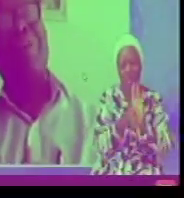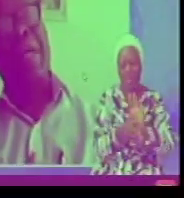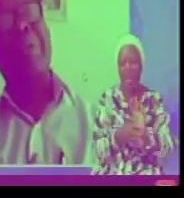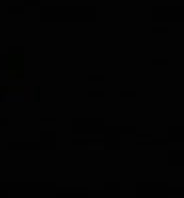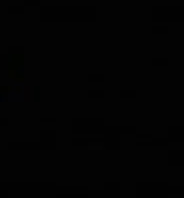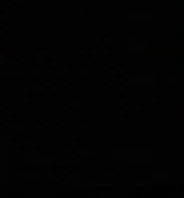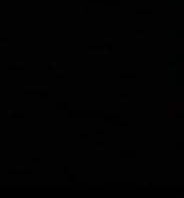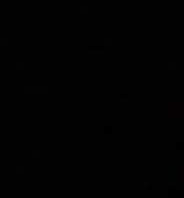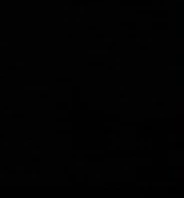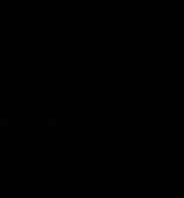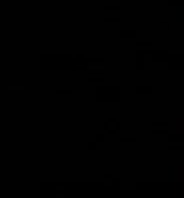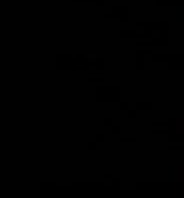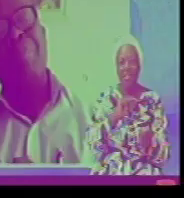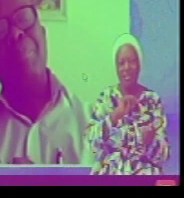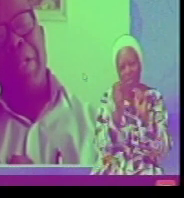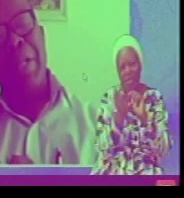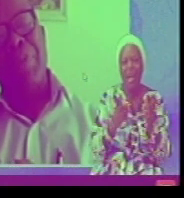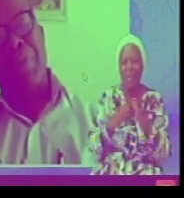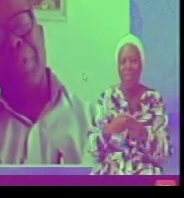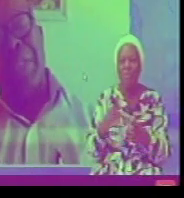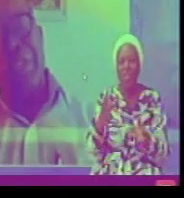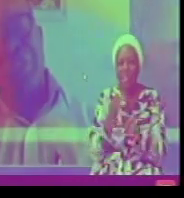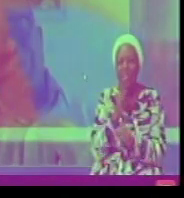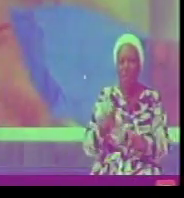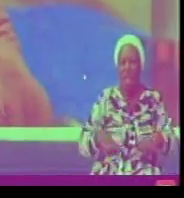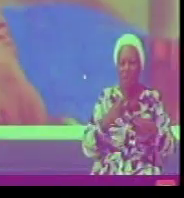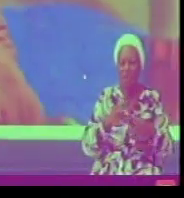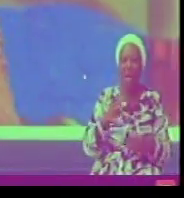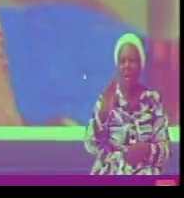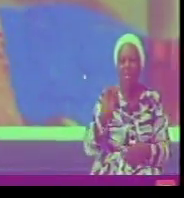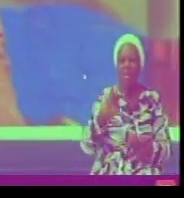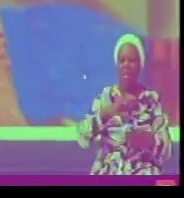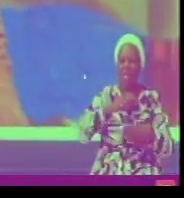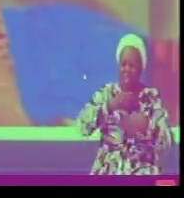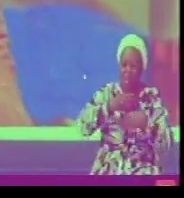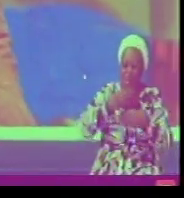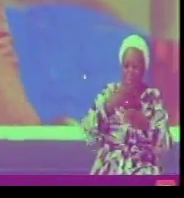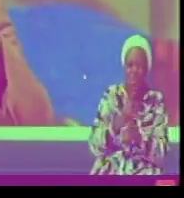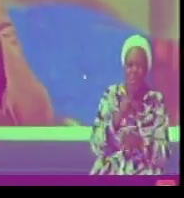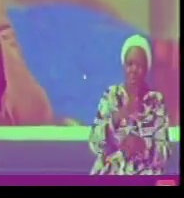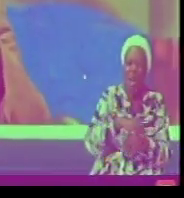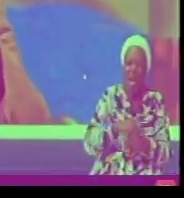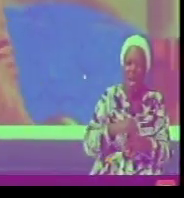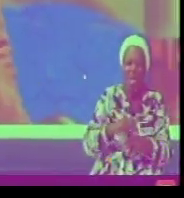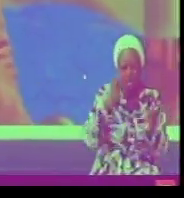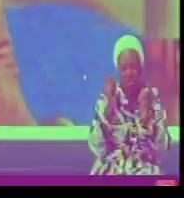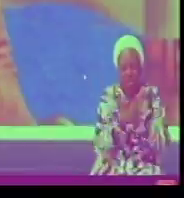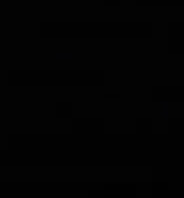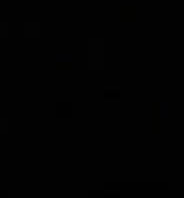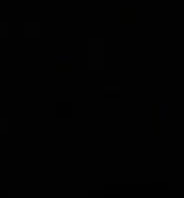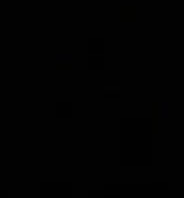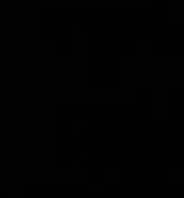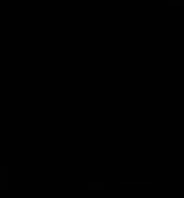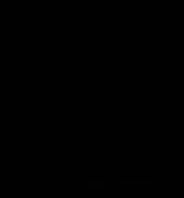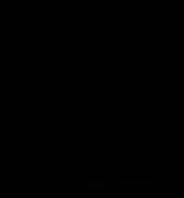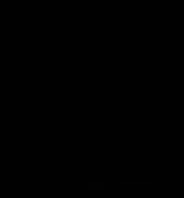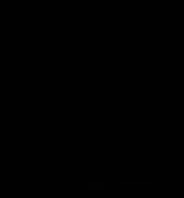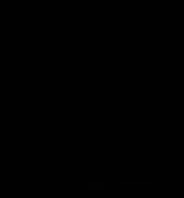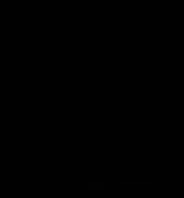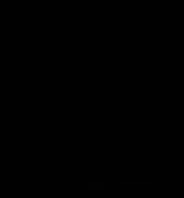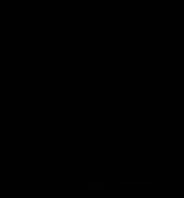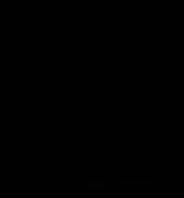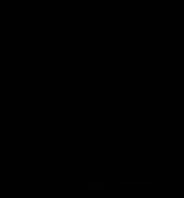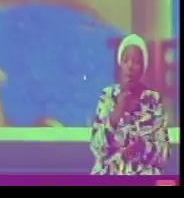salvation, there's conversion, there's transformation, that it will take your life and recruit you and remold you